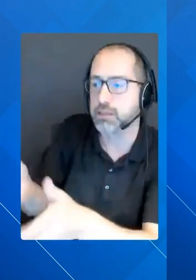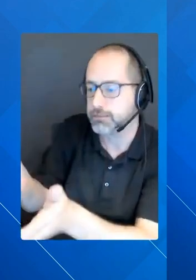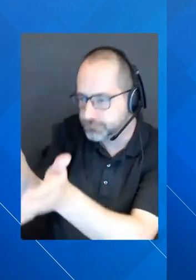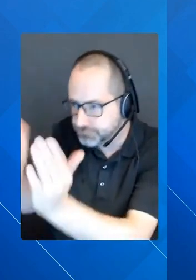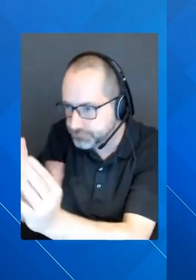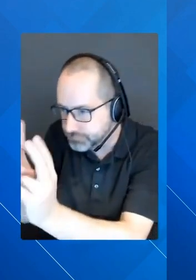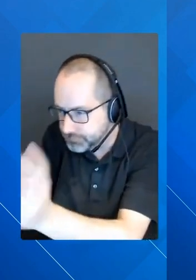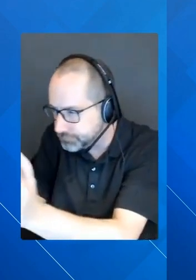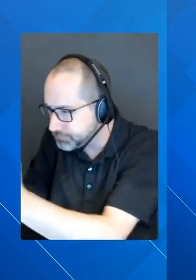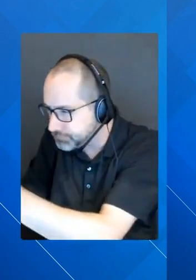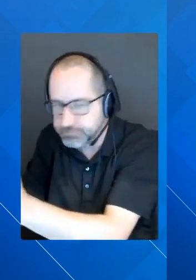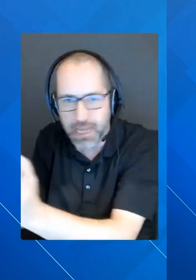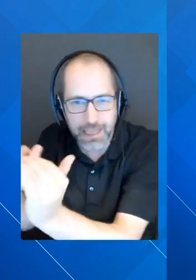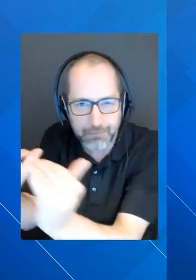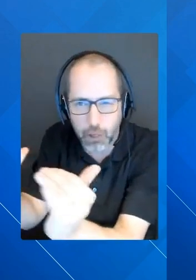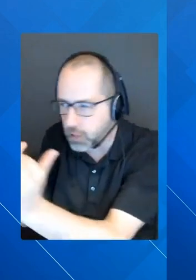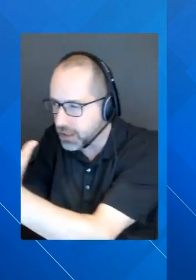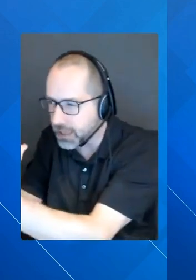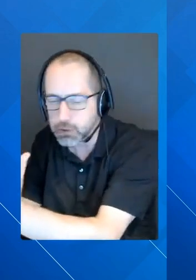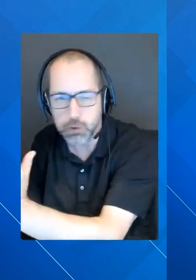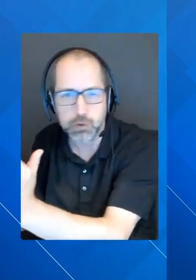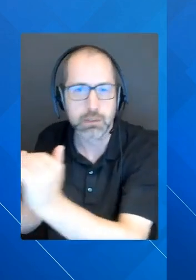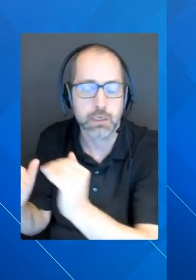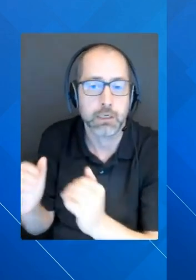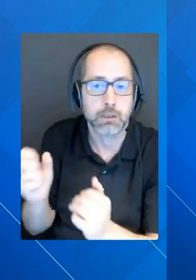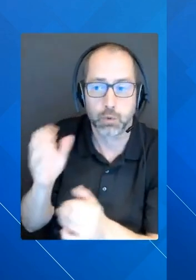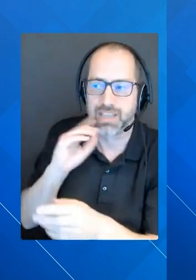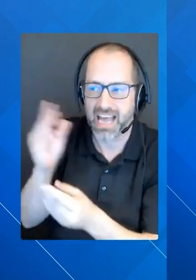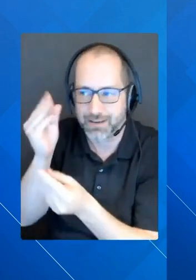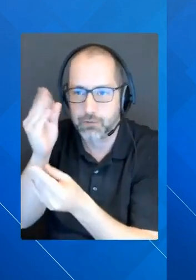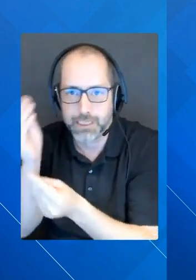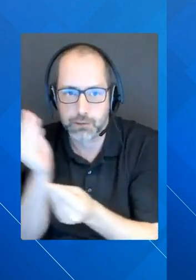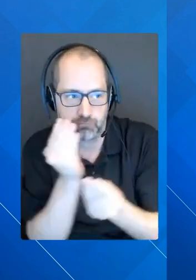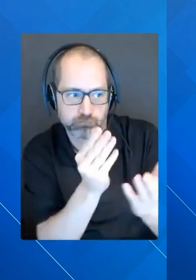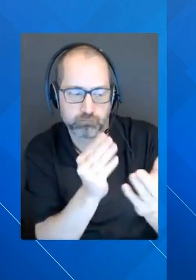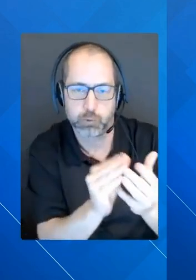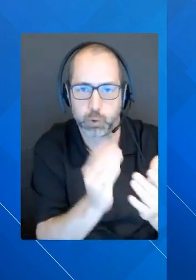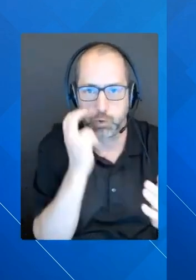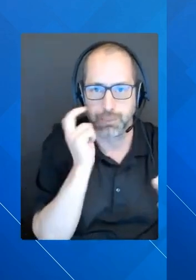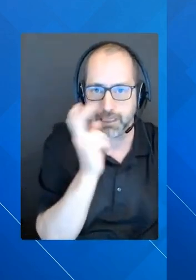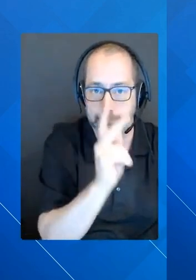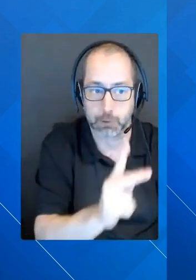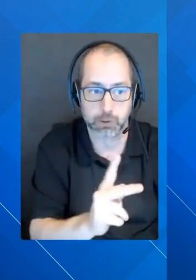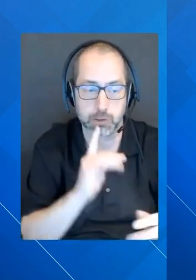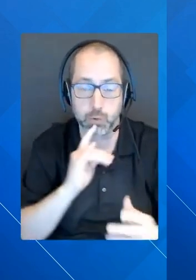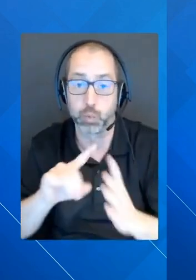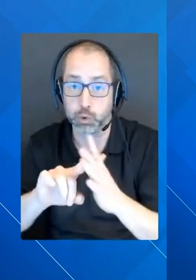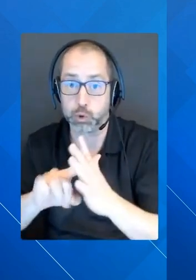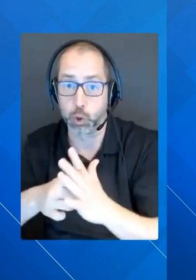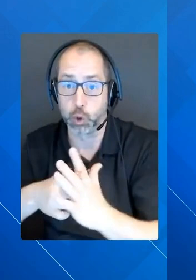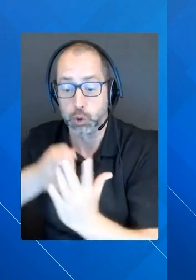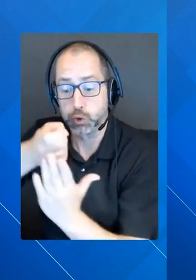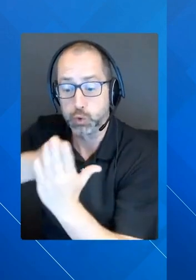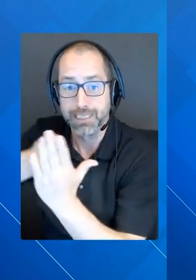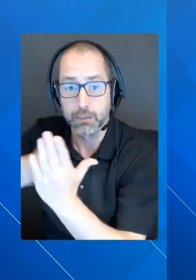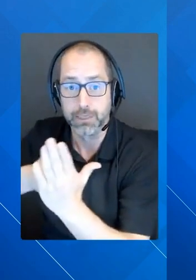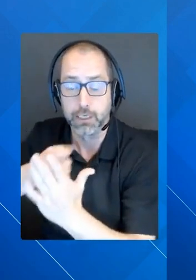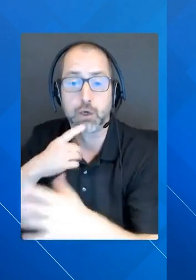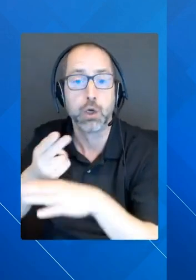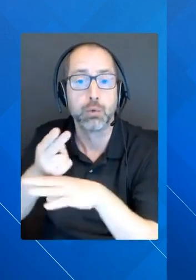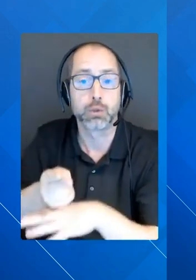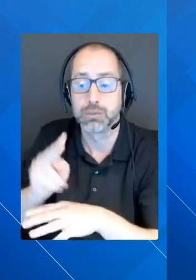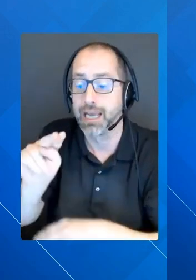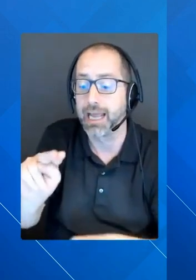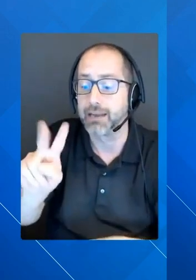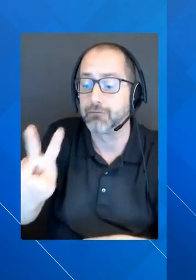page structure to the user. At this point, Evelyn's going to start up a screen reader to show you how that works. She's using NVDA, which is one